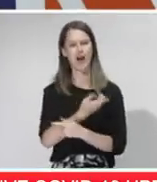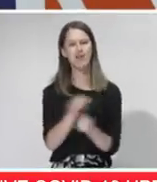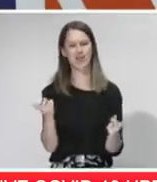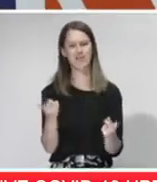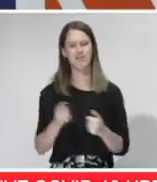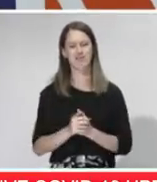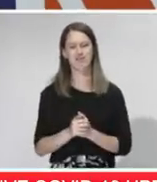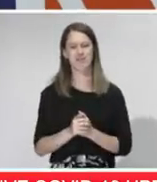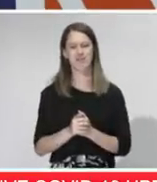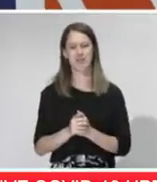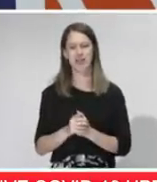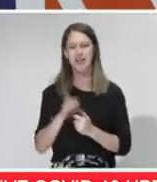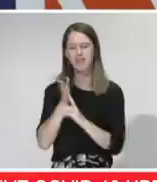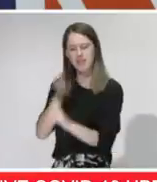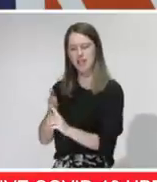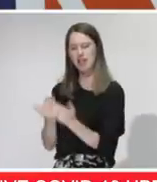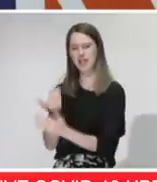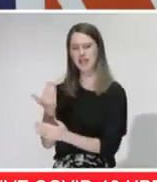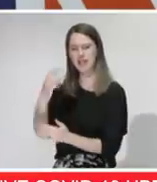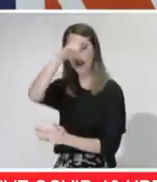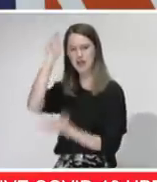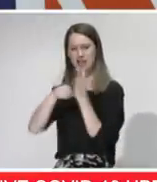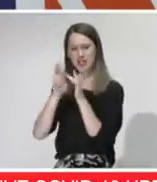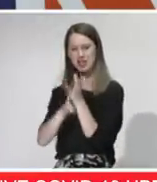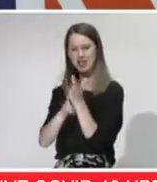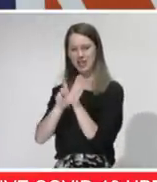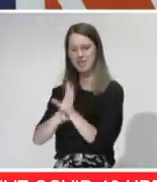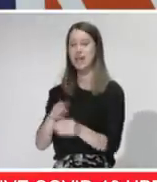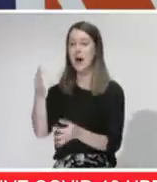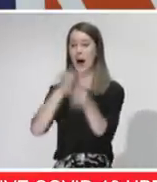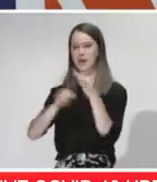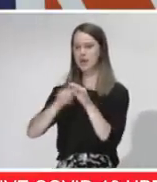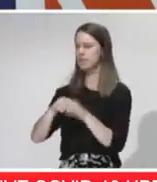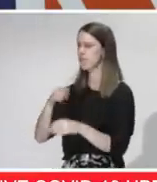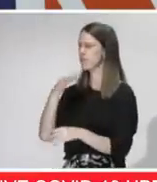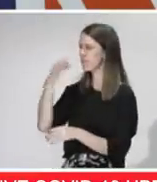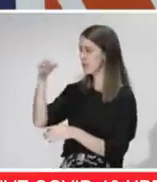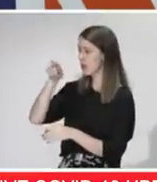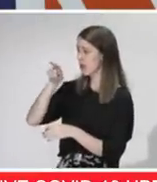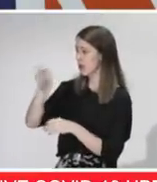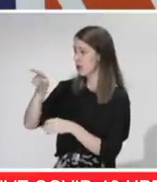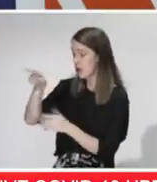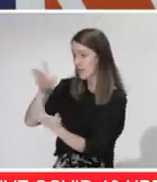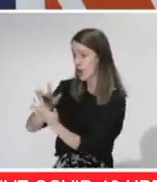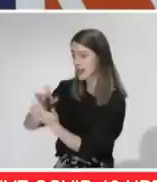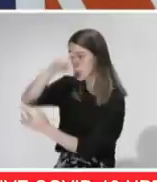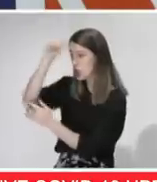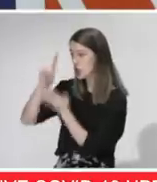of them, especially of you, Nurse Jenny. I'm happy now to take questions. So have you reached out to Nurse